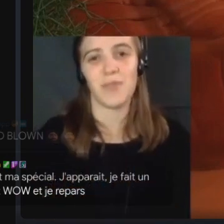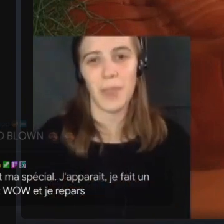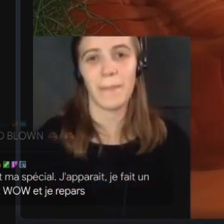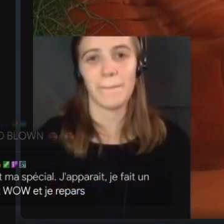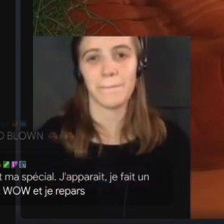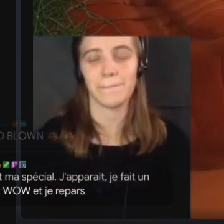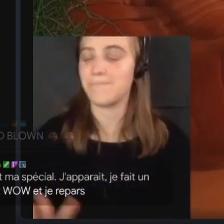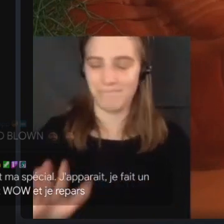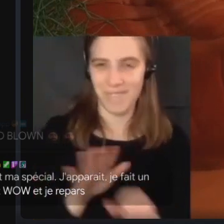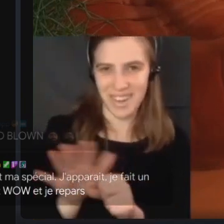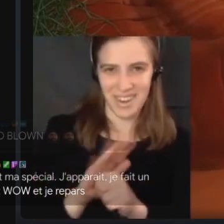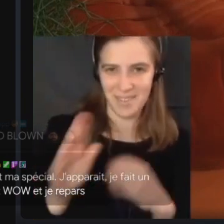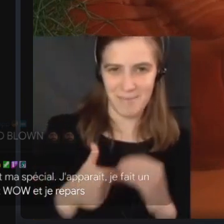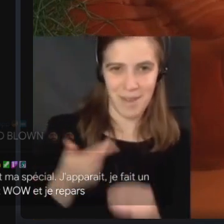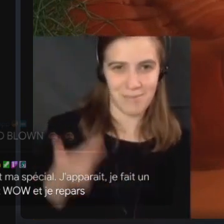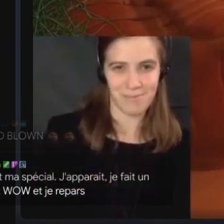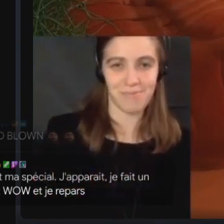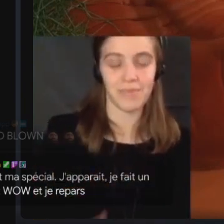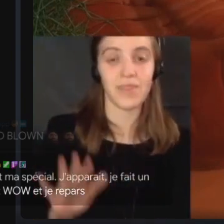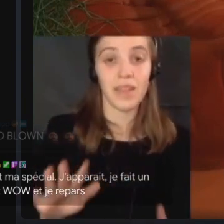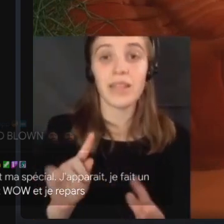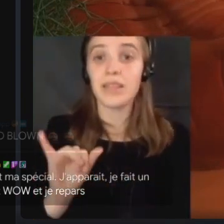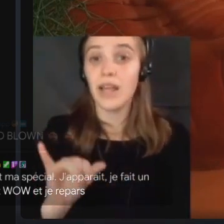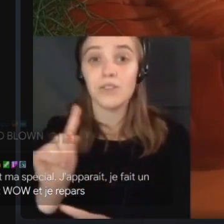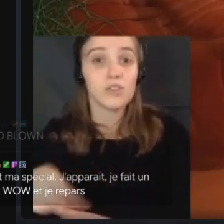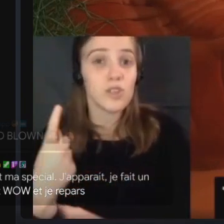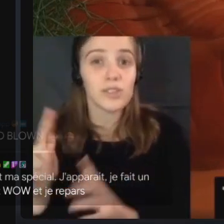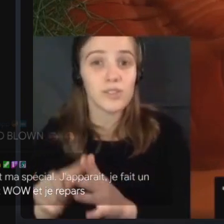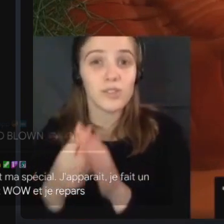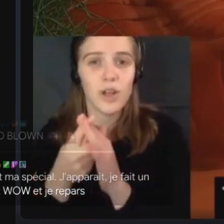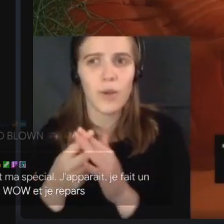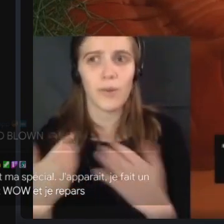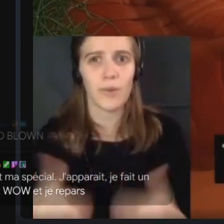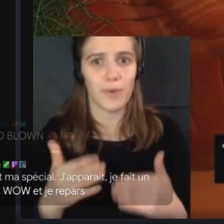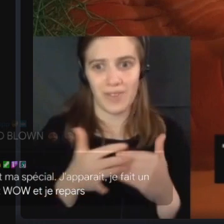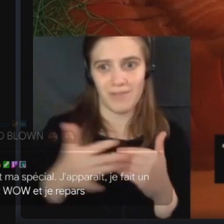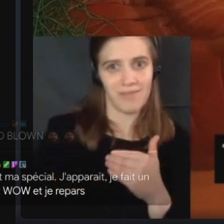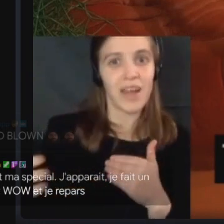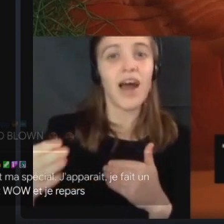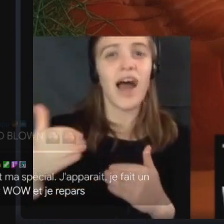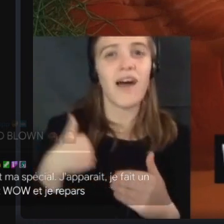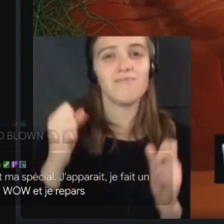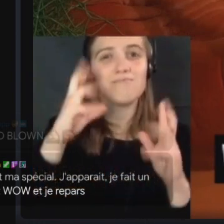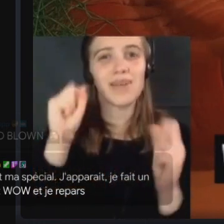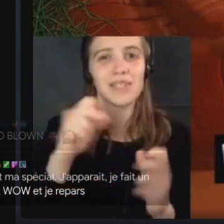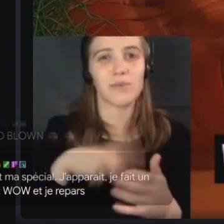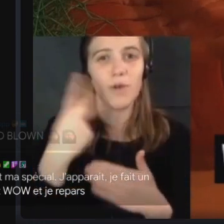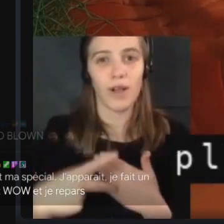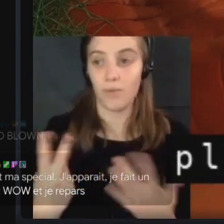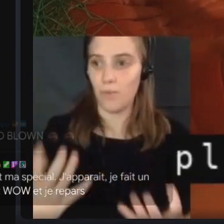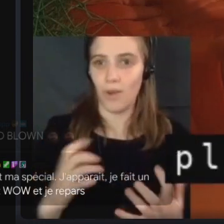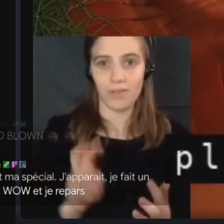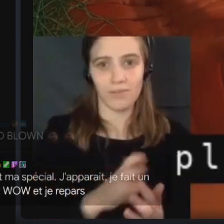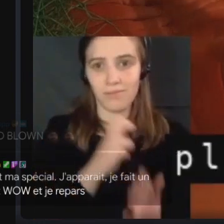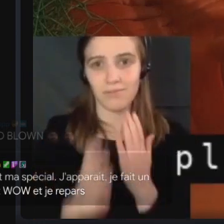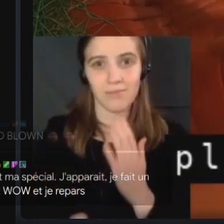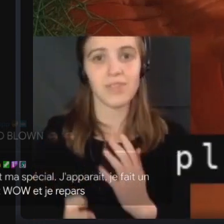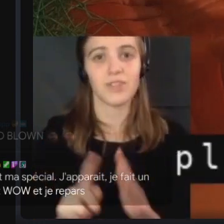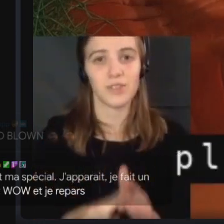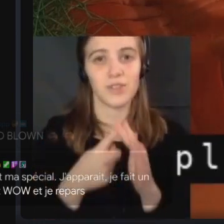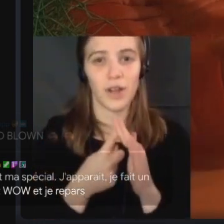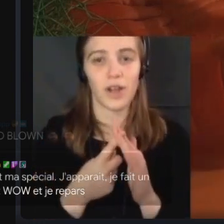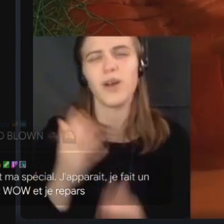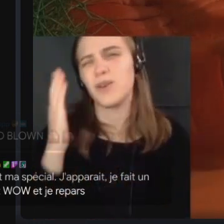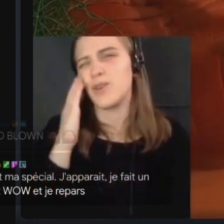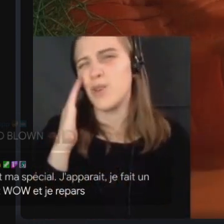enough about me. That was only the beginning. We've got an amazing program planned for you, and we are very excited to get into it. We know a virtual conference isn't